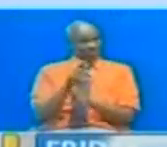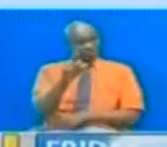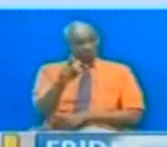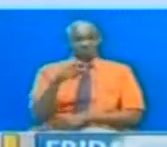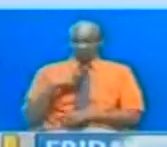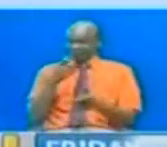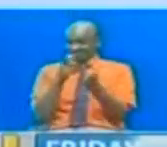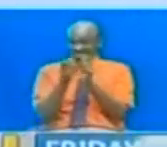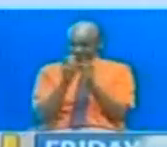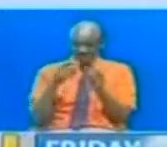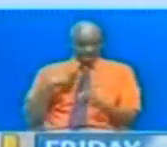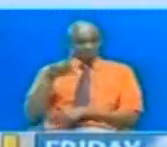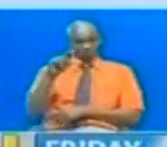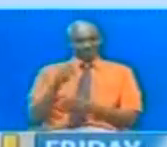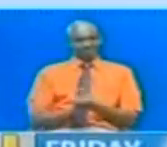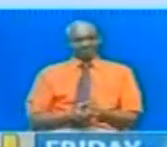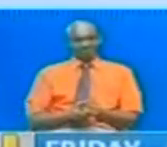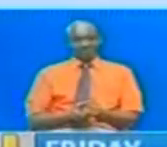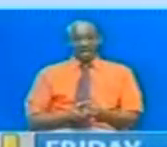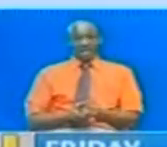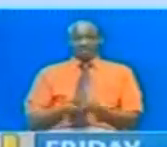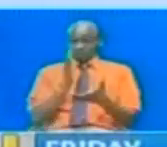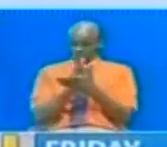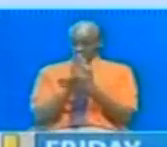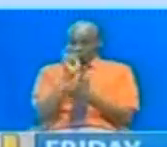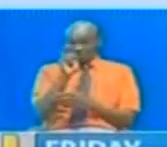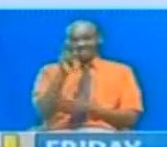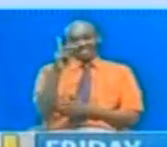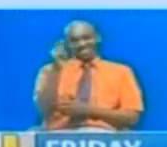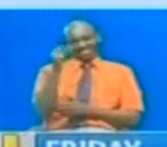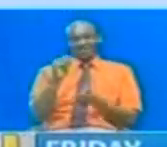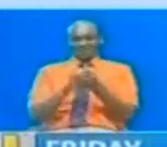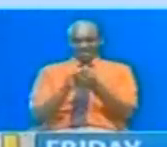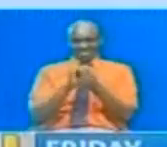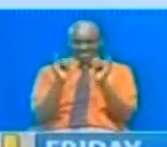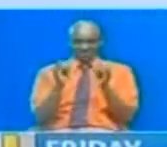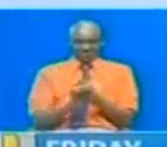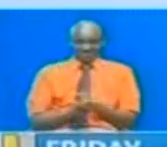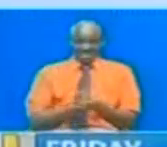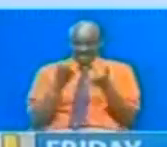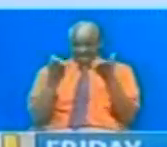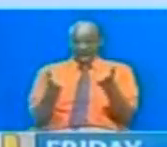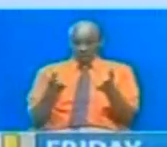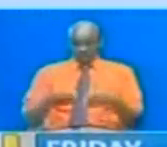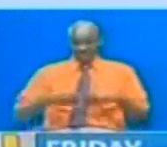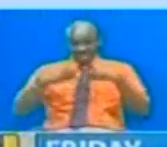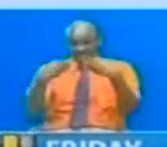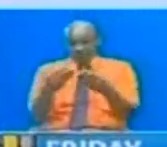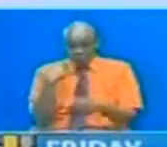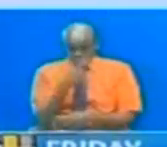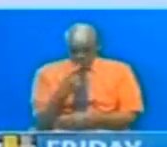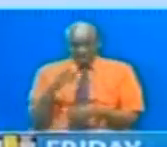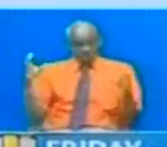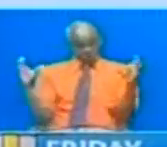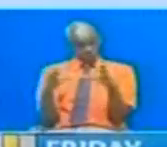know, text us and tweet me. And of course, watching KTN Friday Briefing. Well, we now hand things over to the